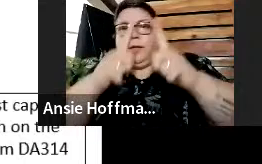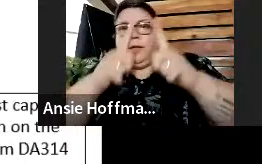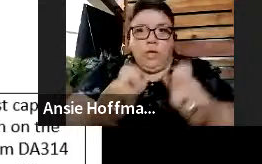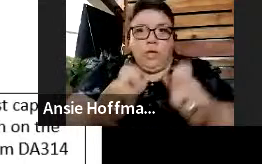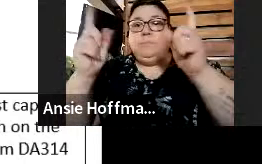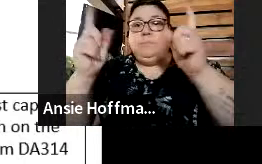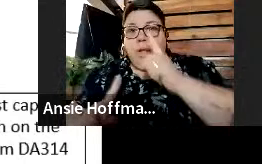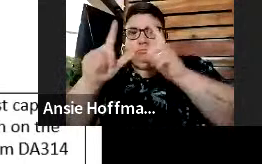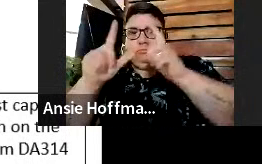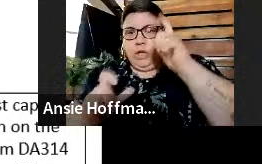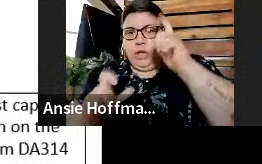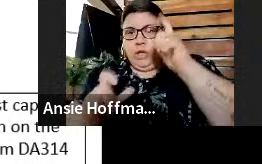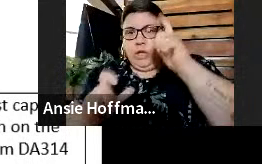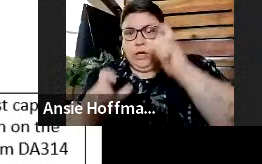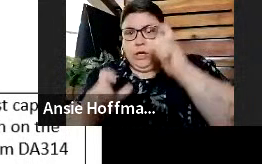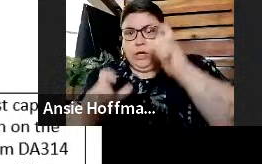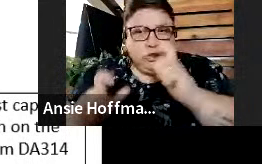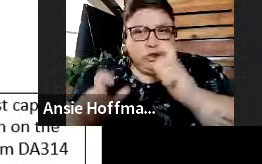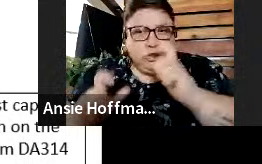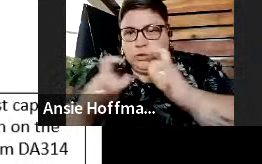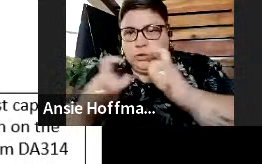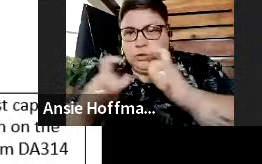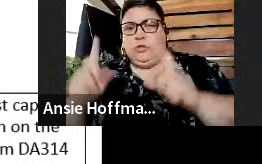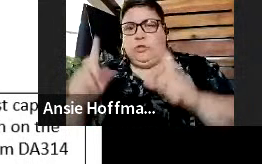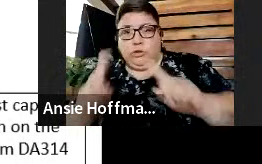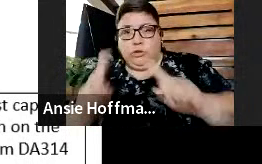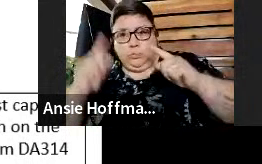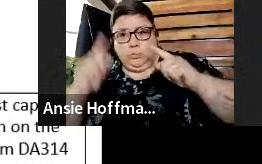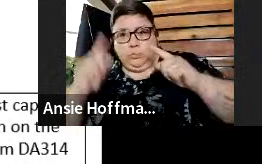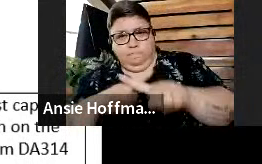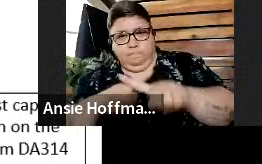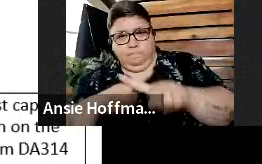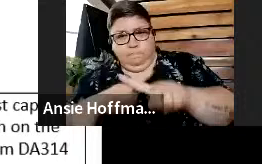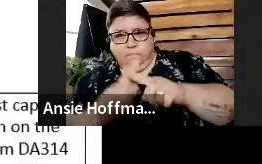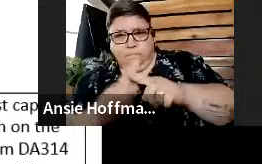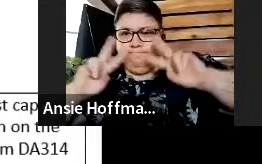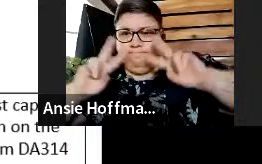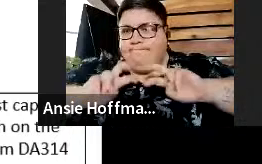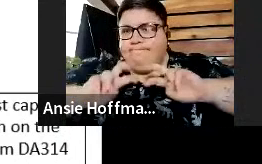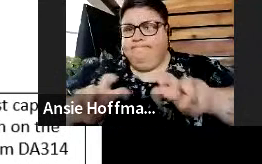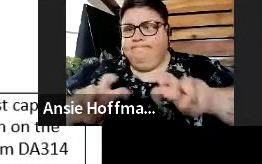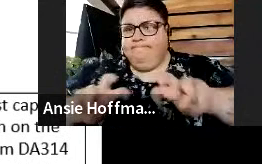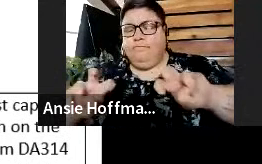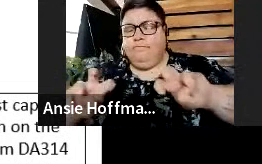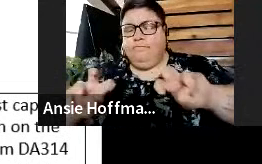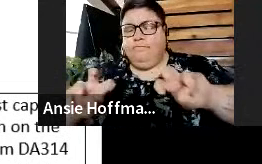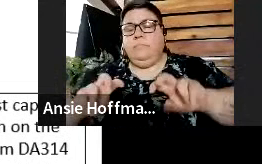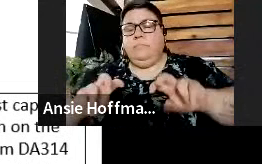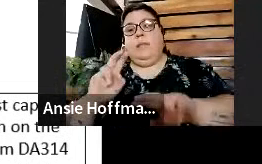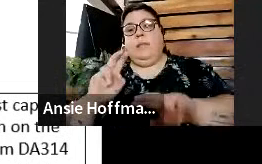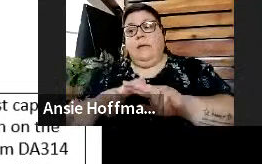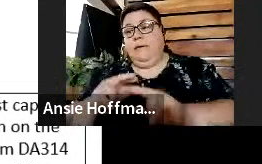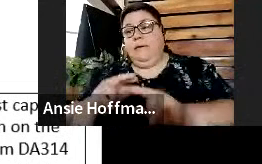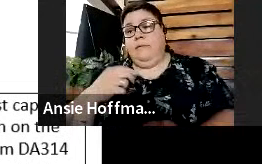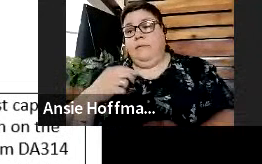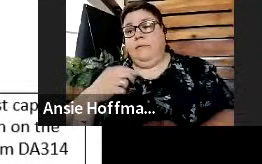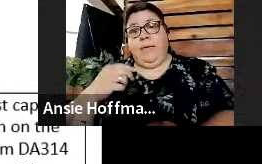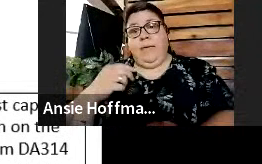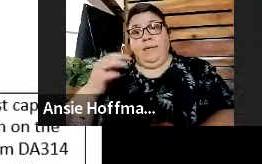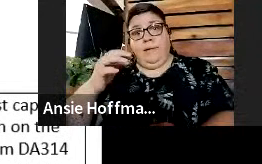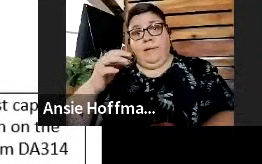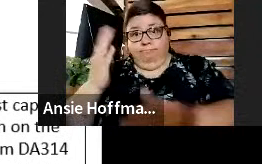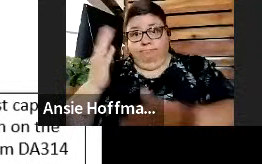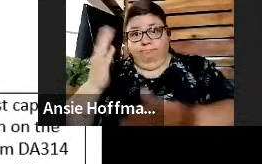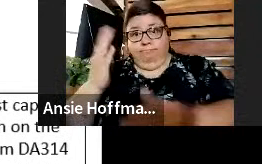of a senior specialist to ensure that the classification that we issue is correct. Once